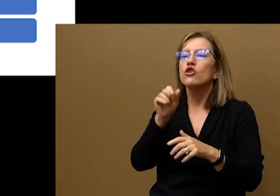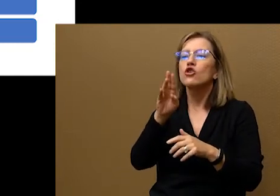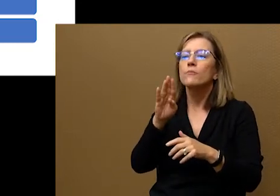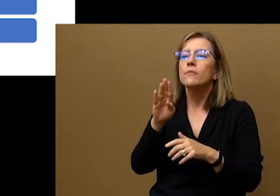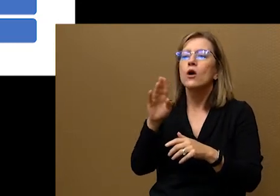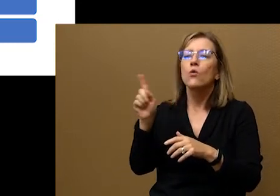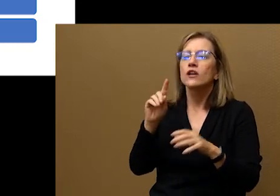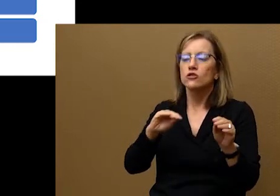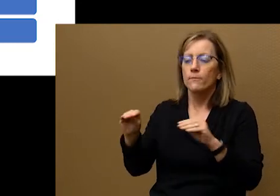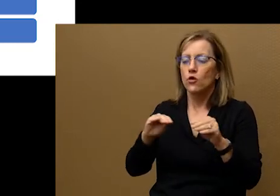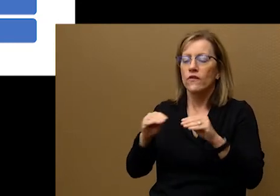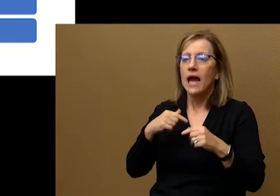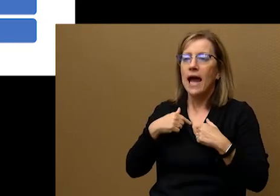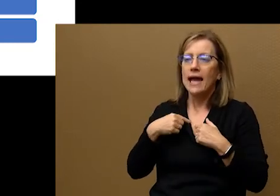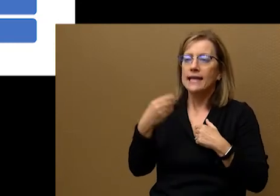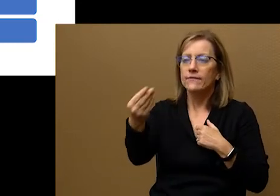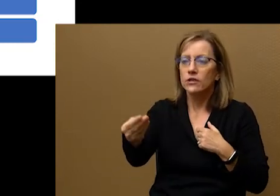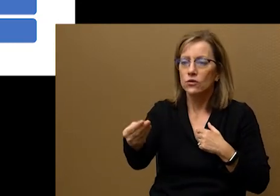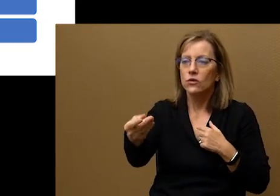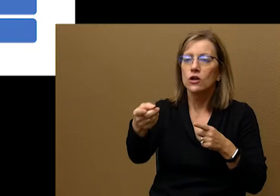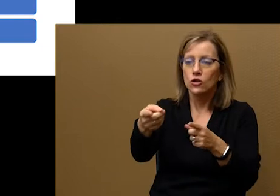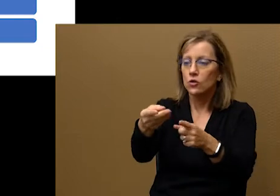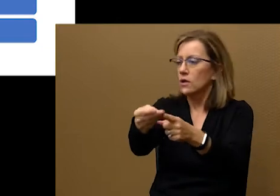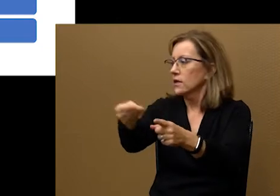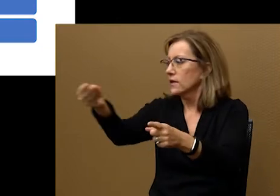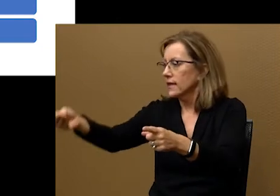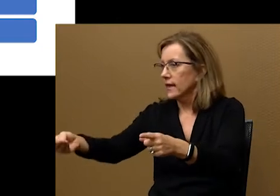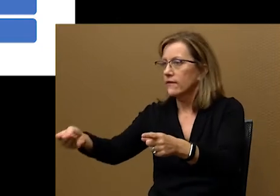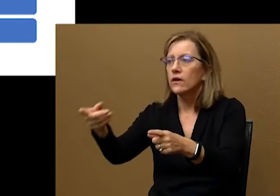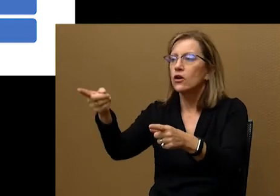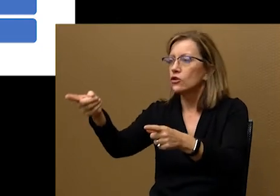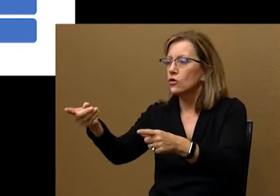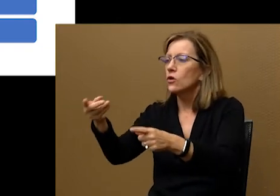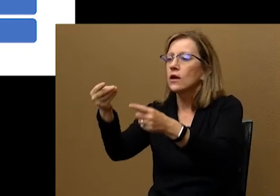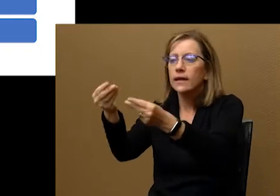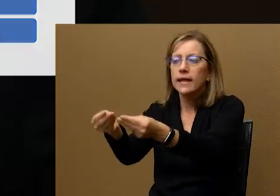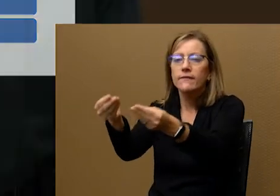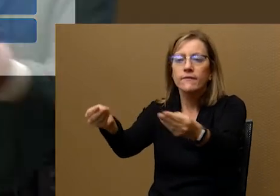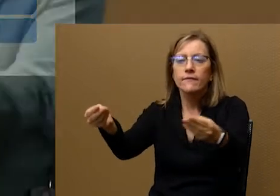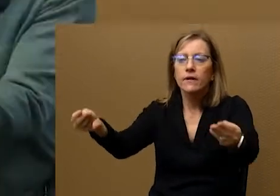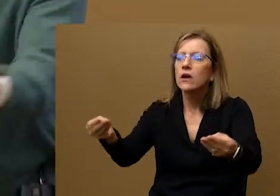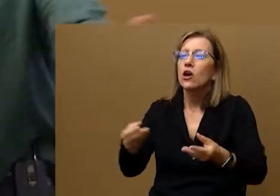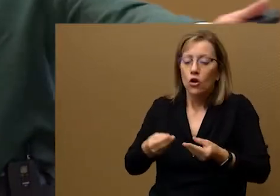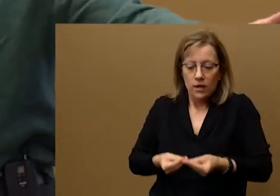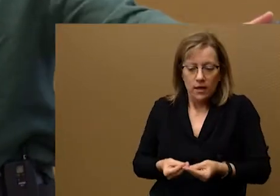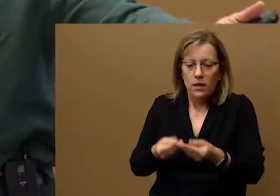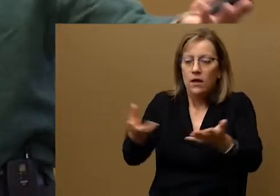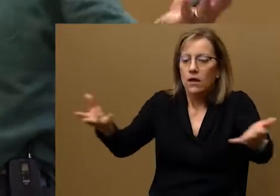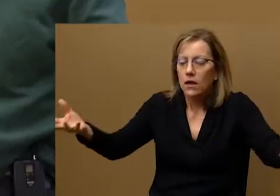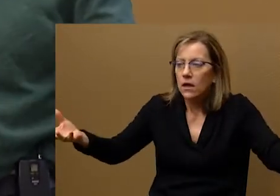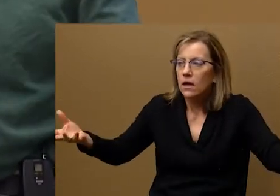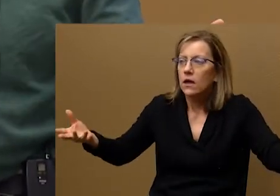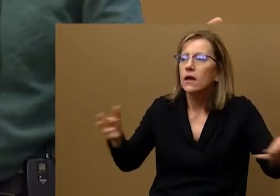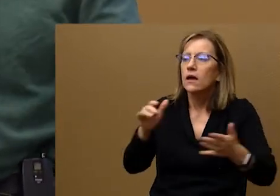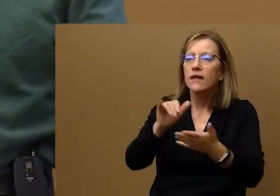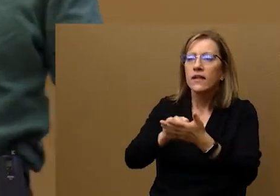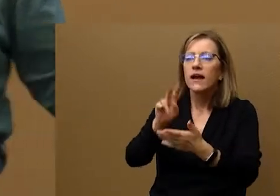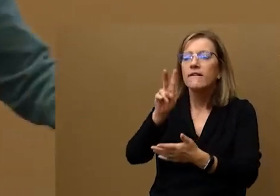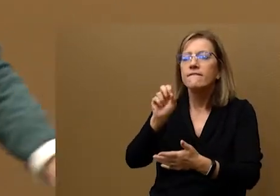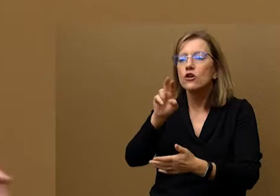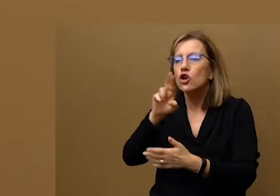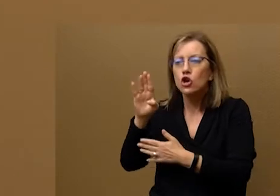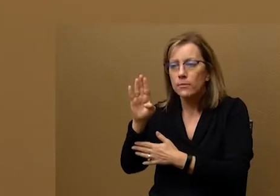you, I give to, he gives to her, or I give to each of you, or I give to all of you. That verb